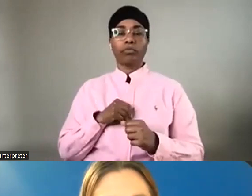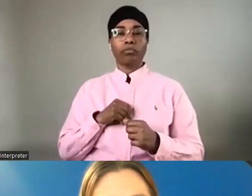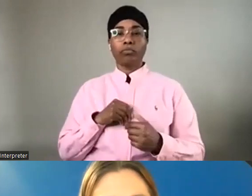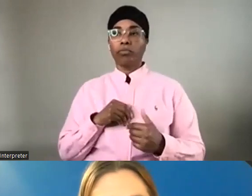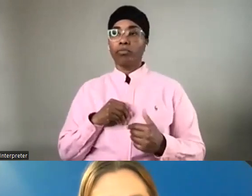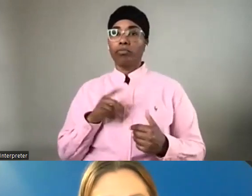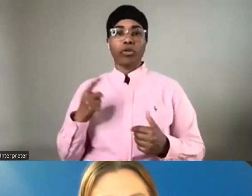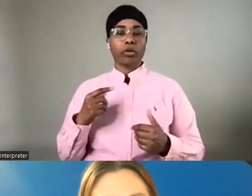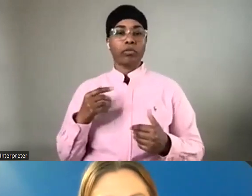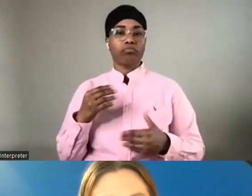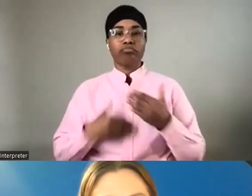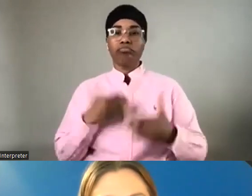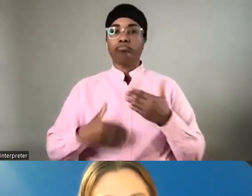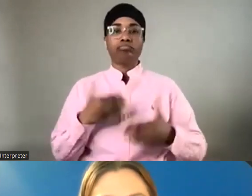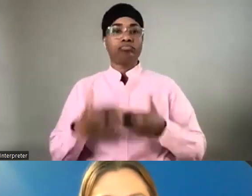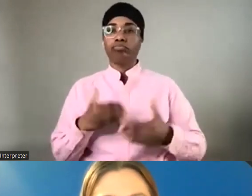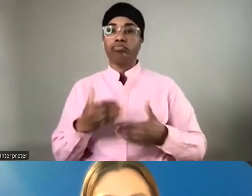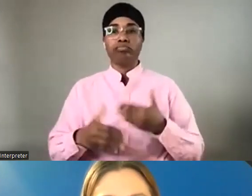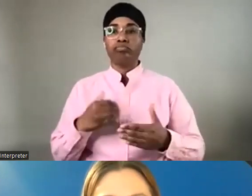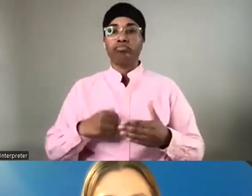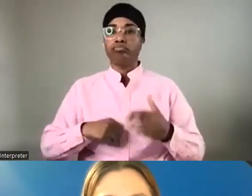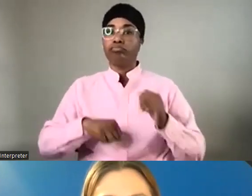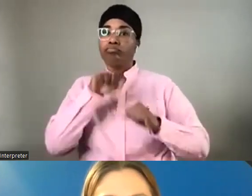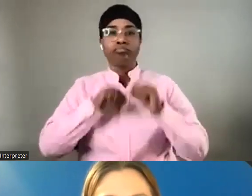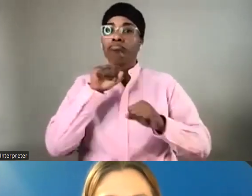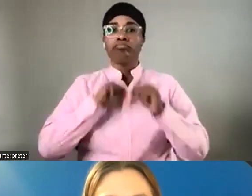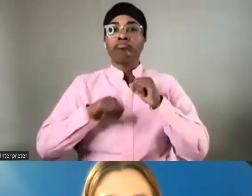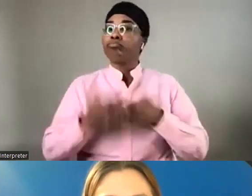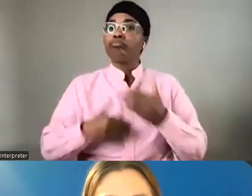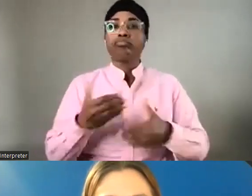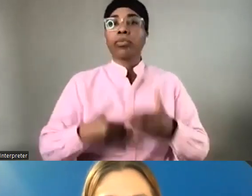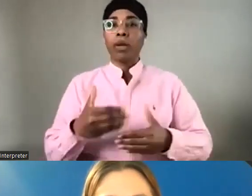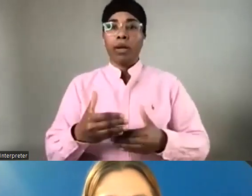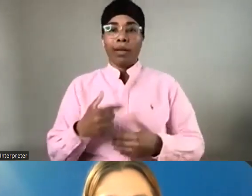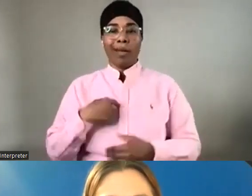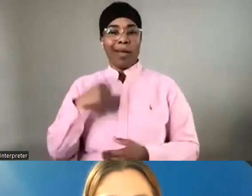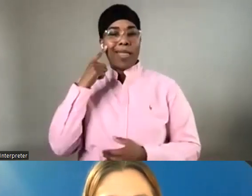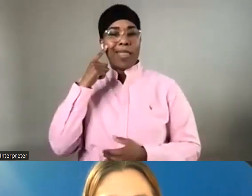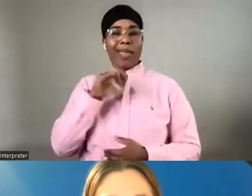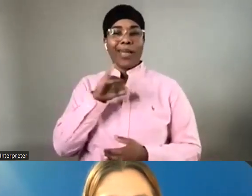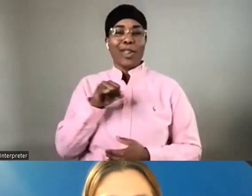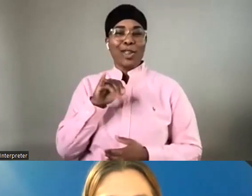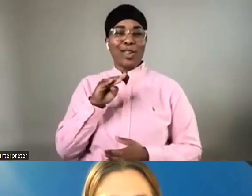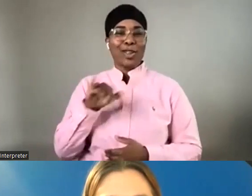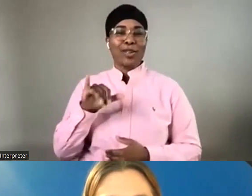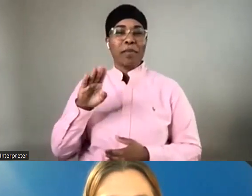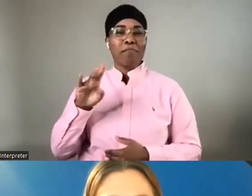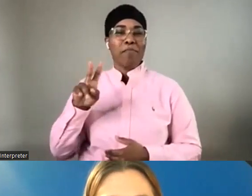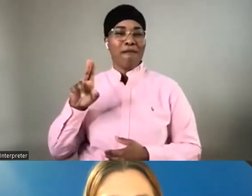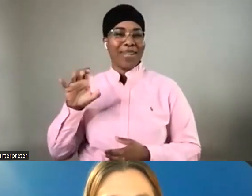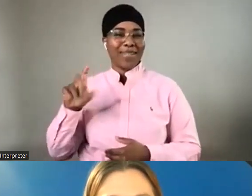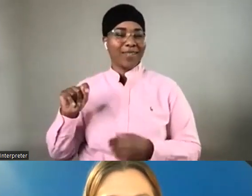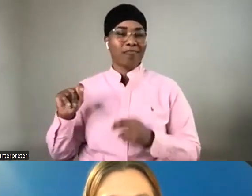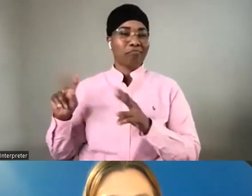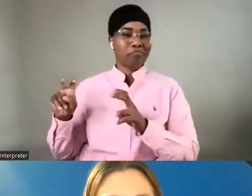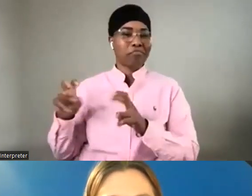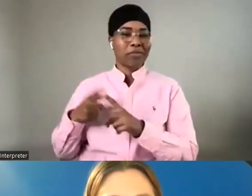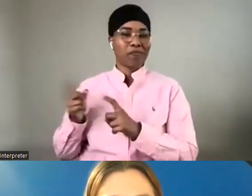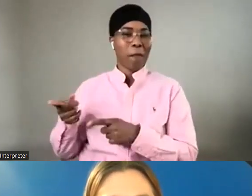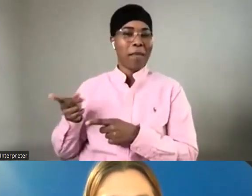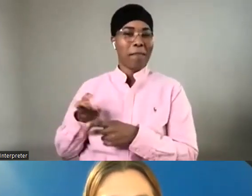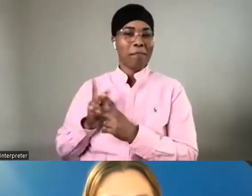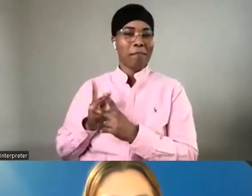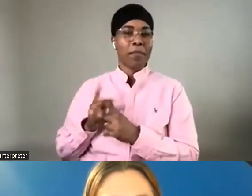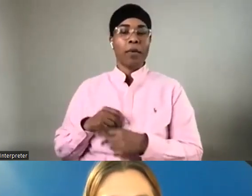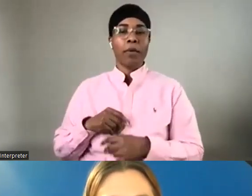I mean, it's you know, I think it was Jimmy Buffett that said that. But you know, the beavers are here, and they've